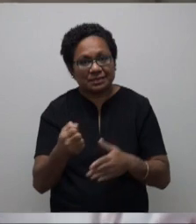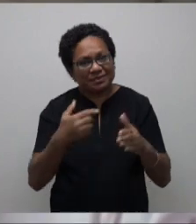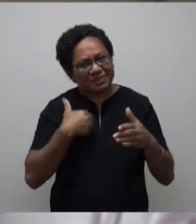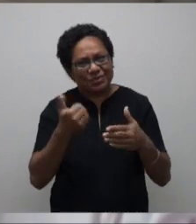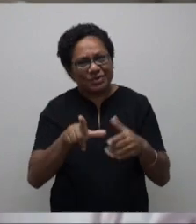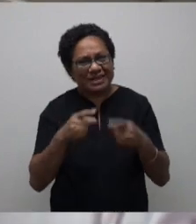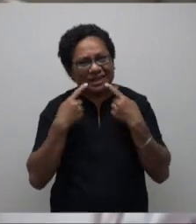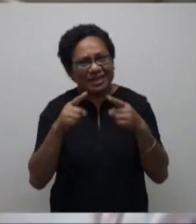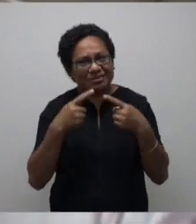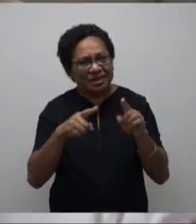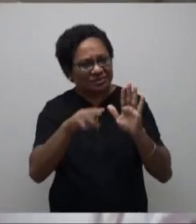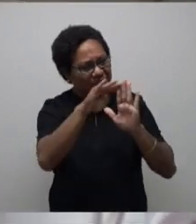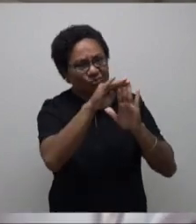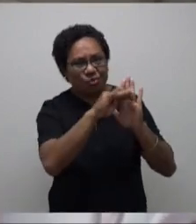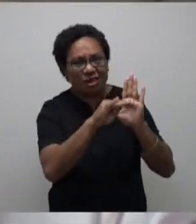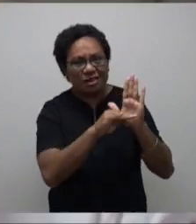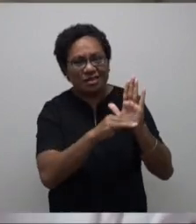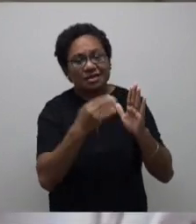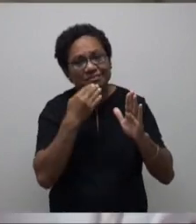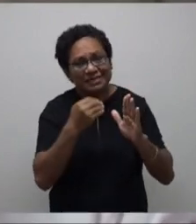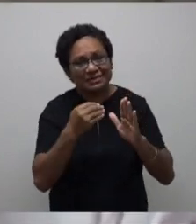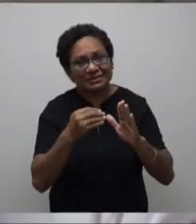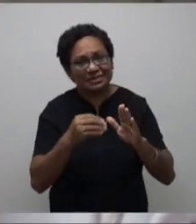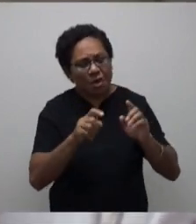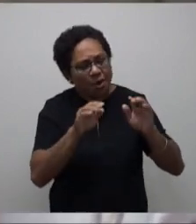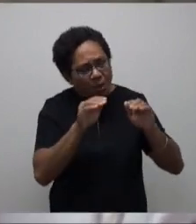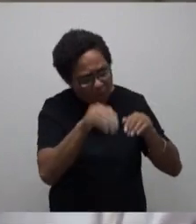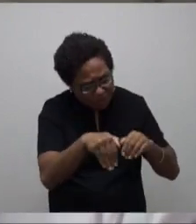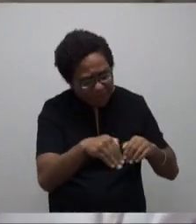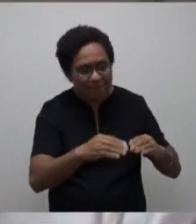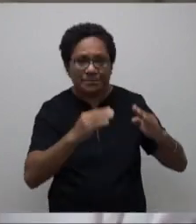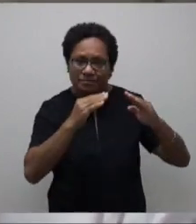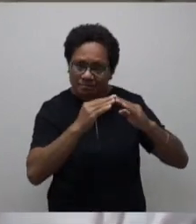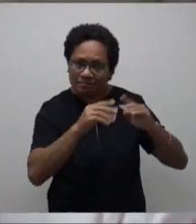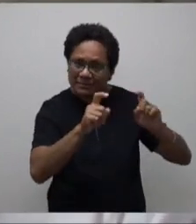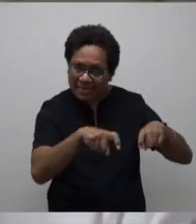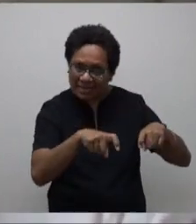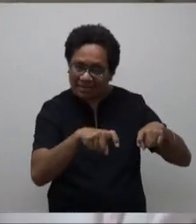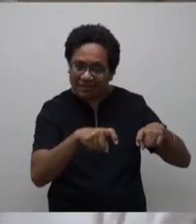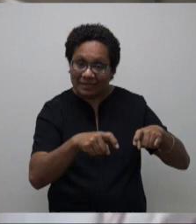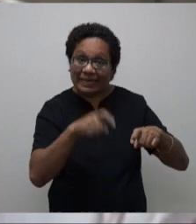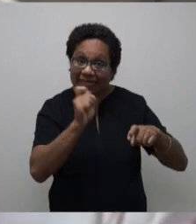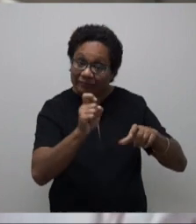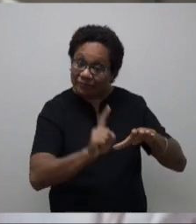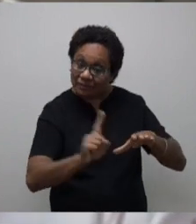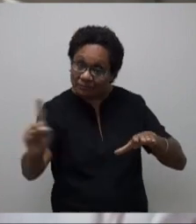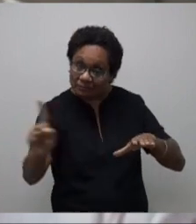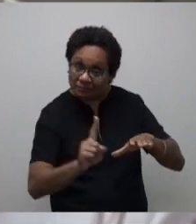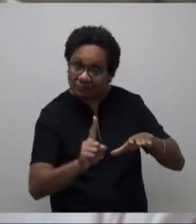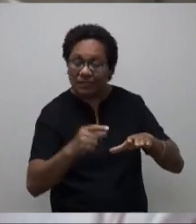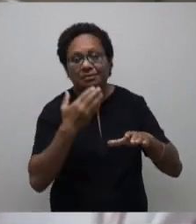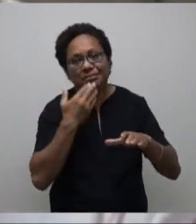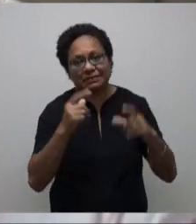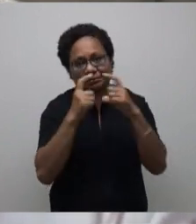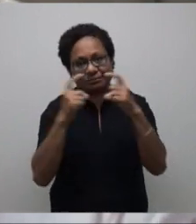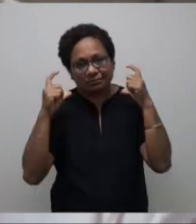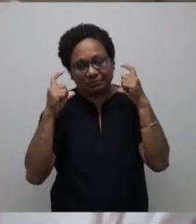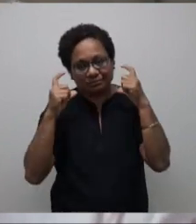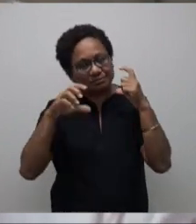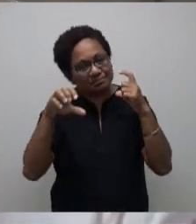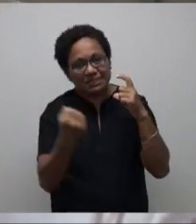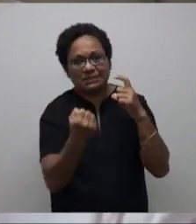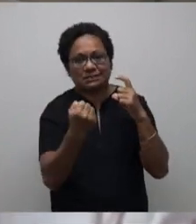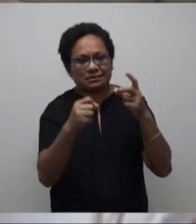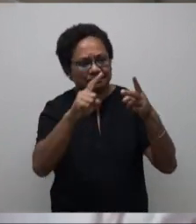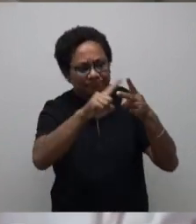will again. Stay home as much as possible. If you do leave, wear a mask, and make sure that the